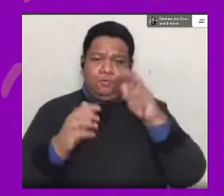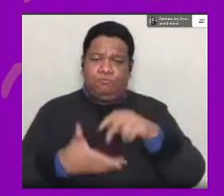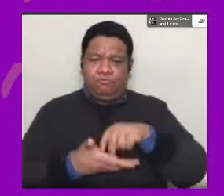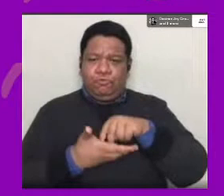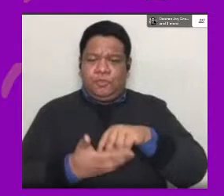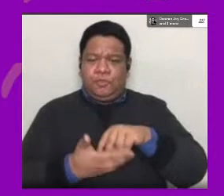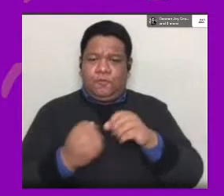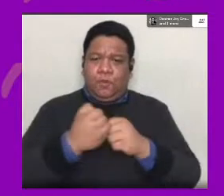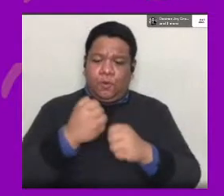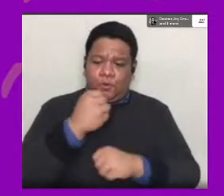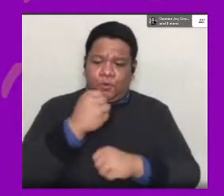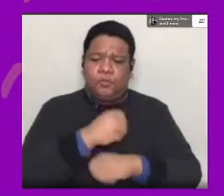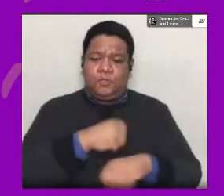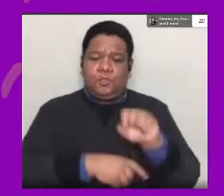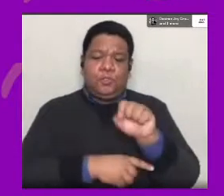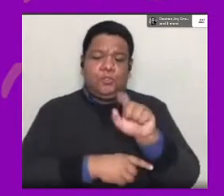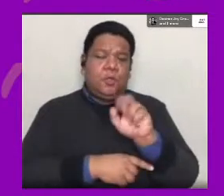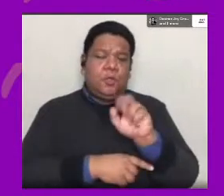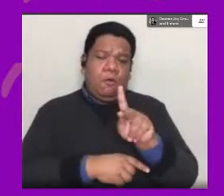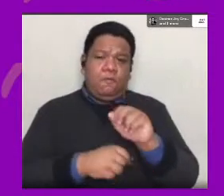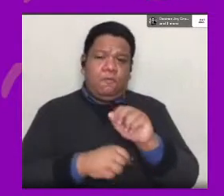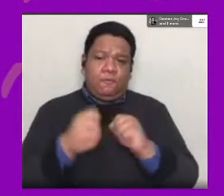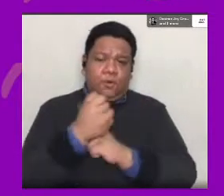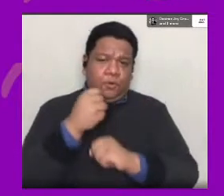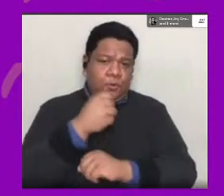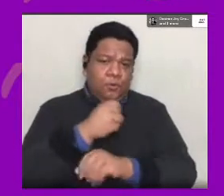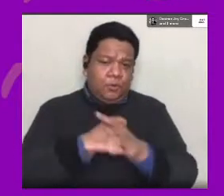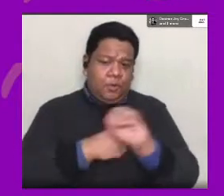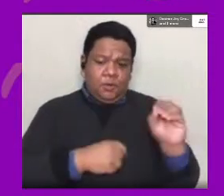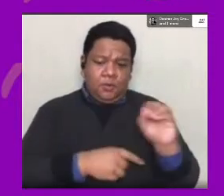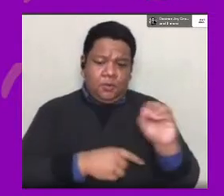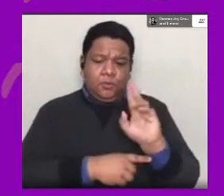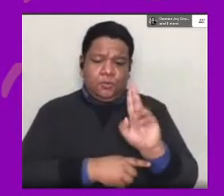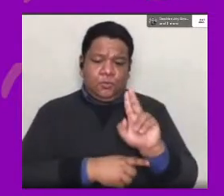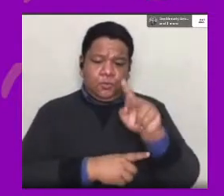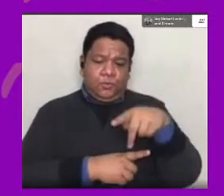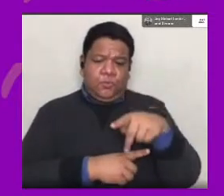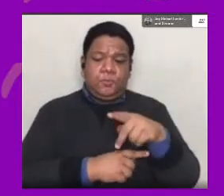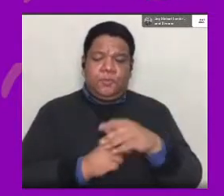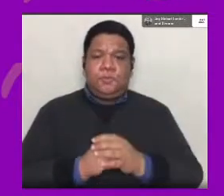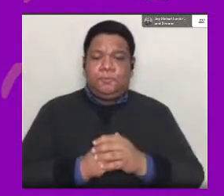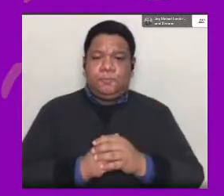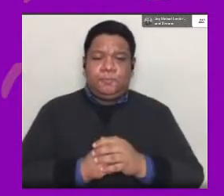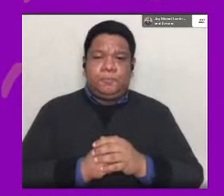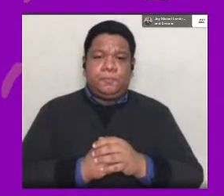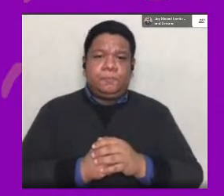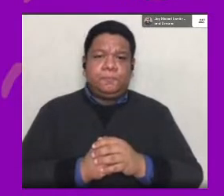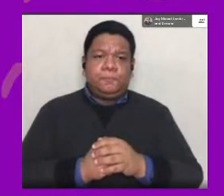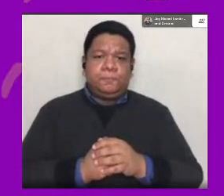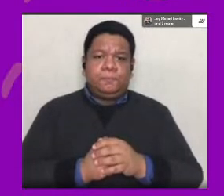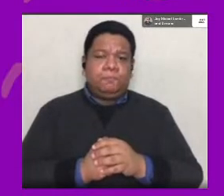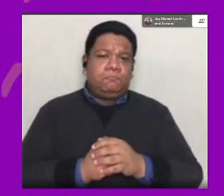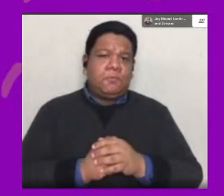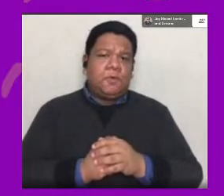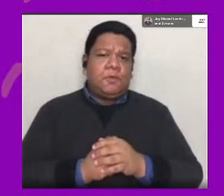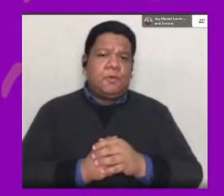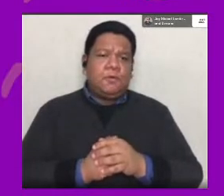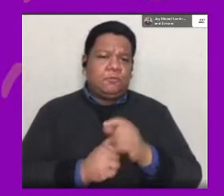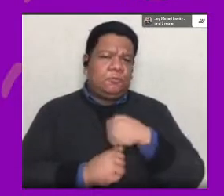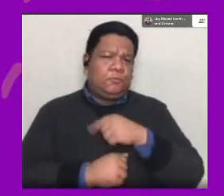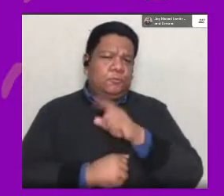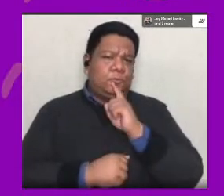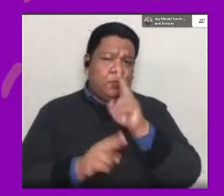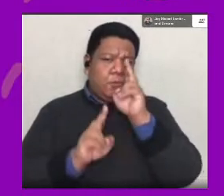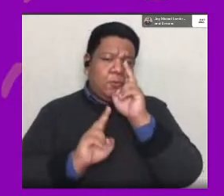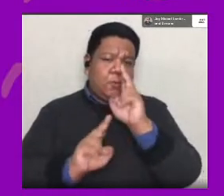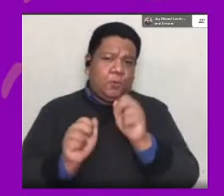Spark Foundation, and University of the Philippine COVID-19 Task Force. I'm really honored to be with